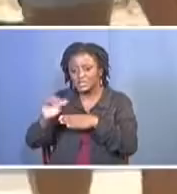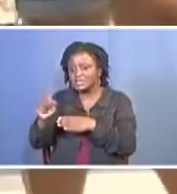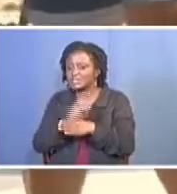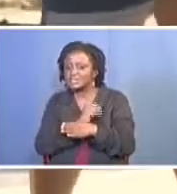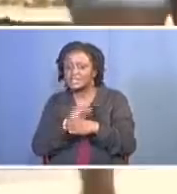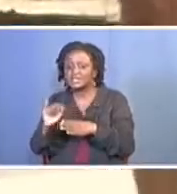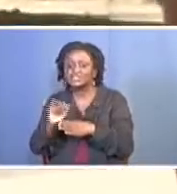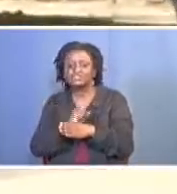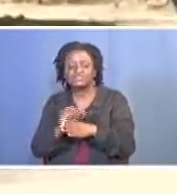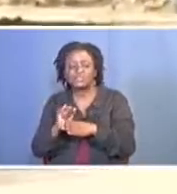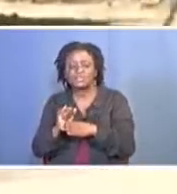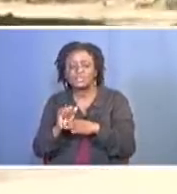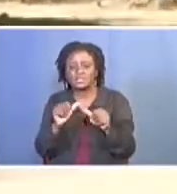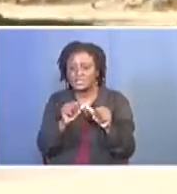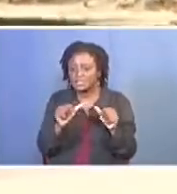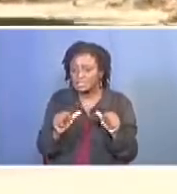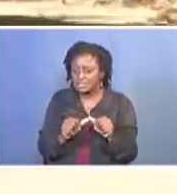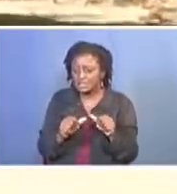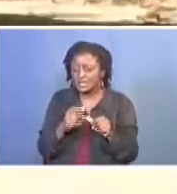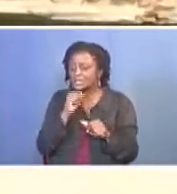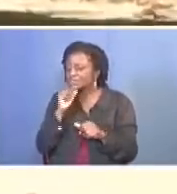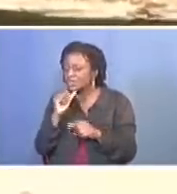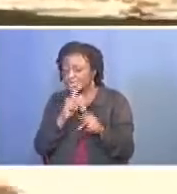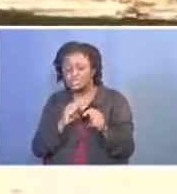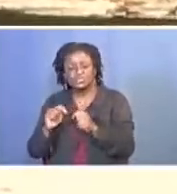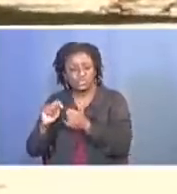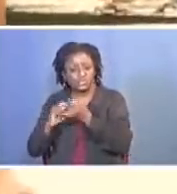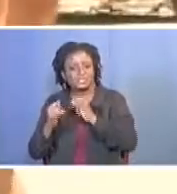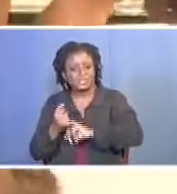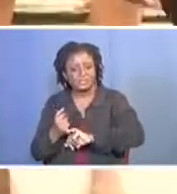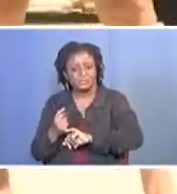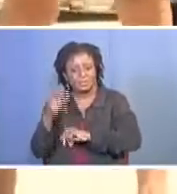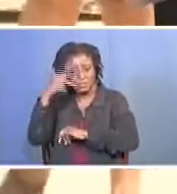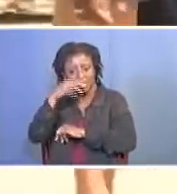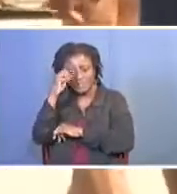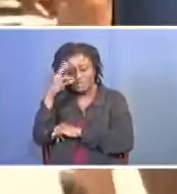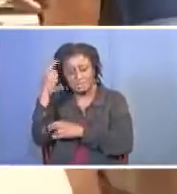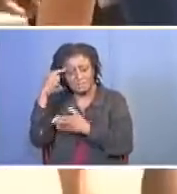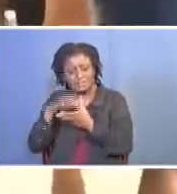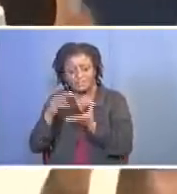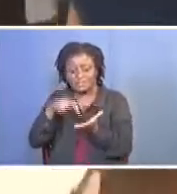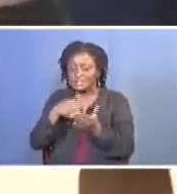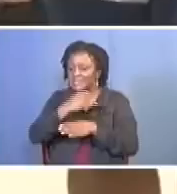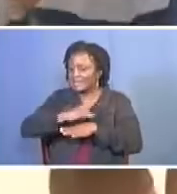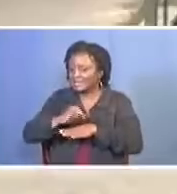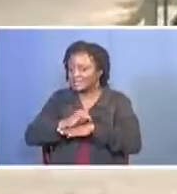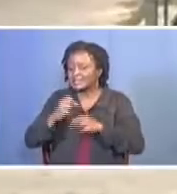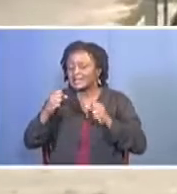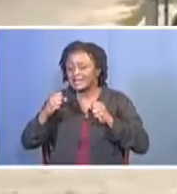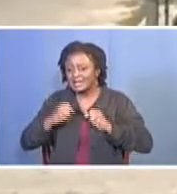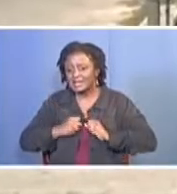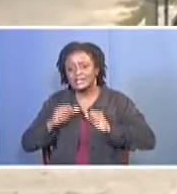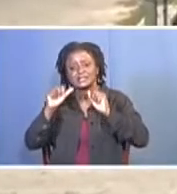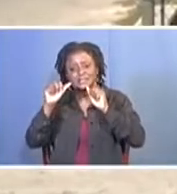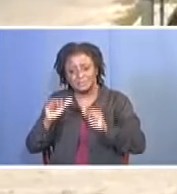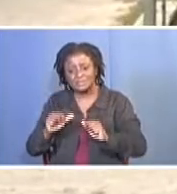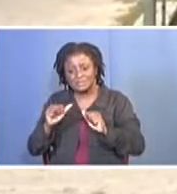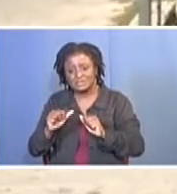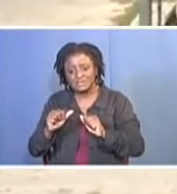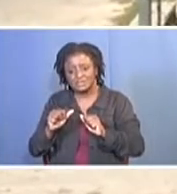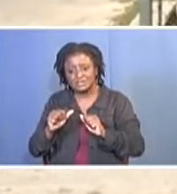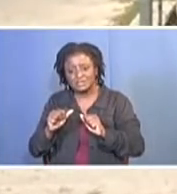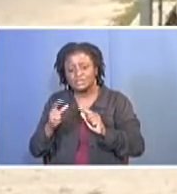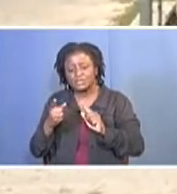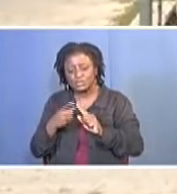and not tourism. But the Prime Minister believes that this island has the ability to tap into tourism, the industrial